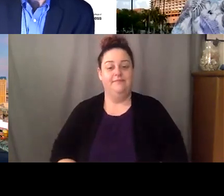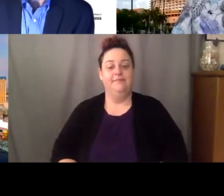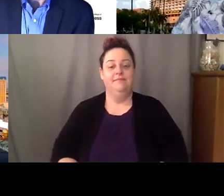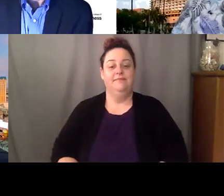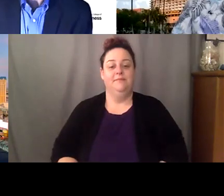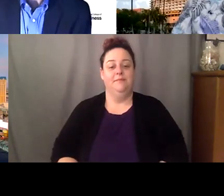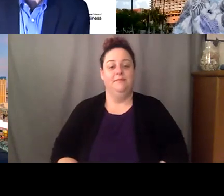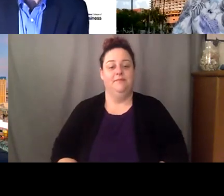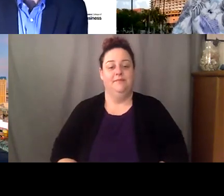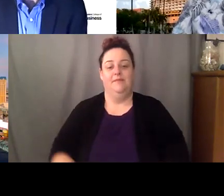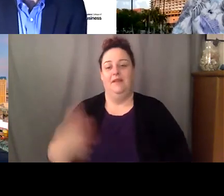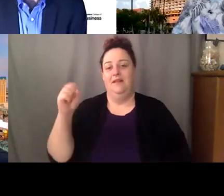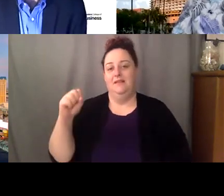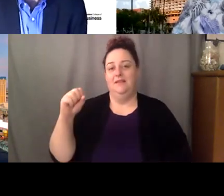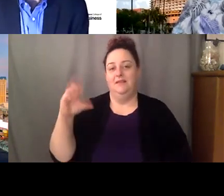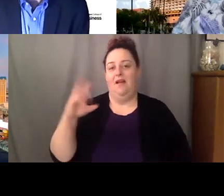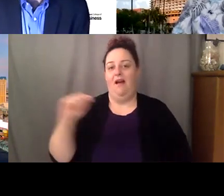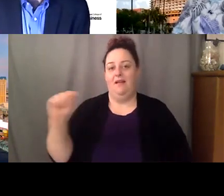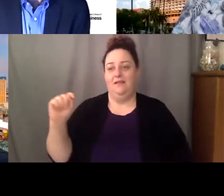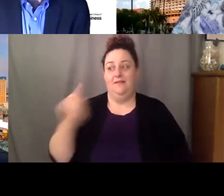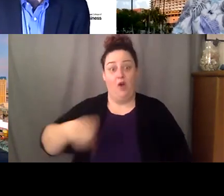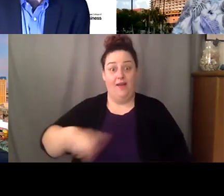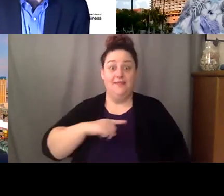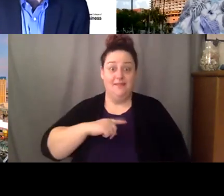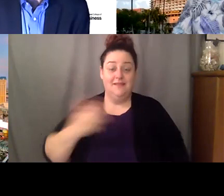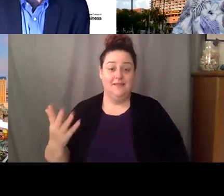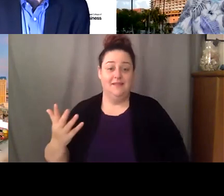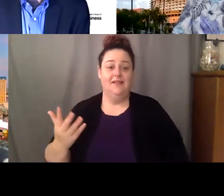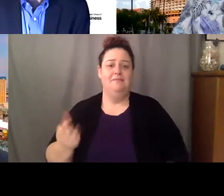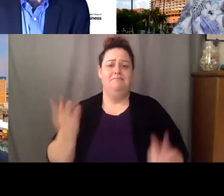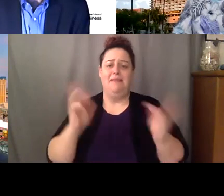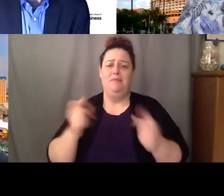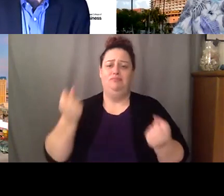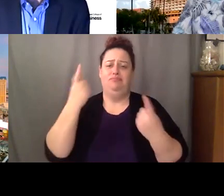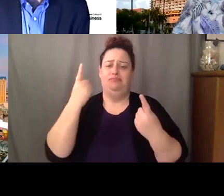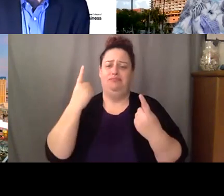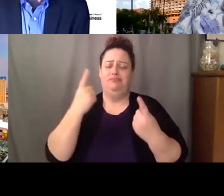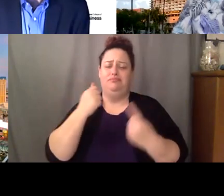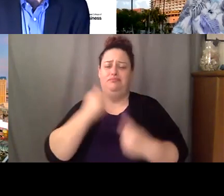Yeah, I think, at least for us, people have been very understanding.